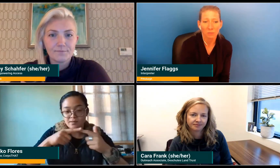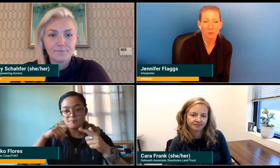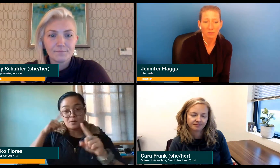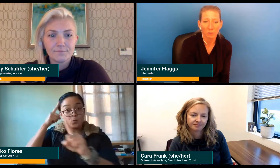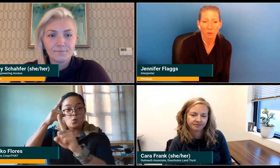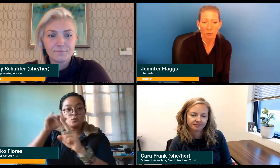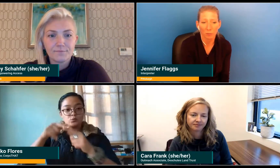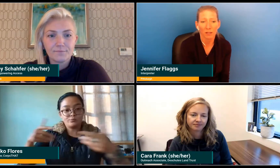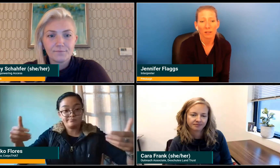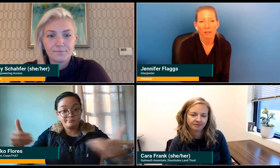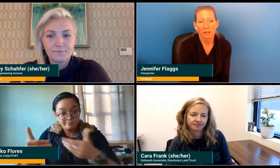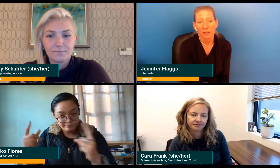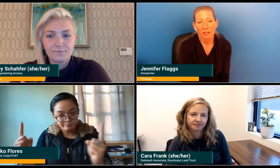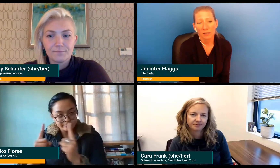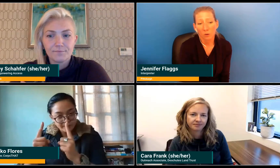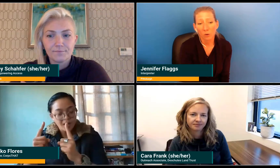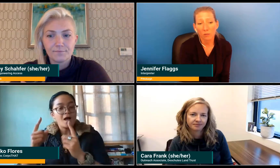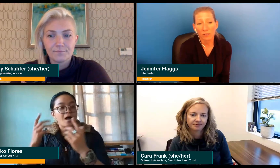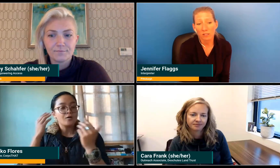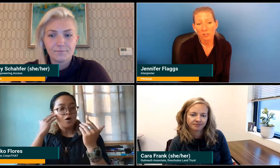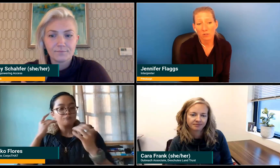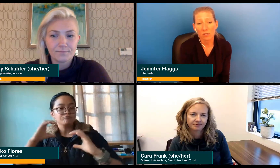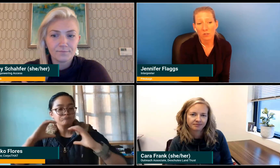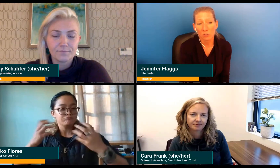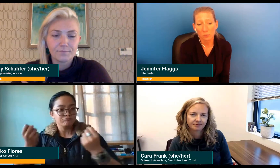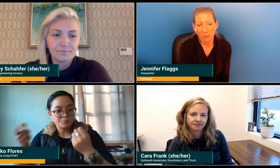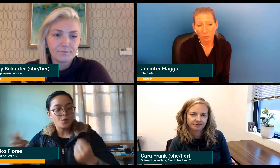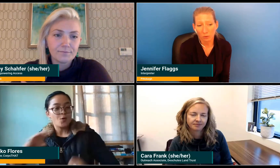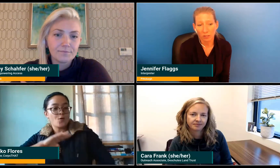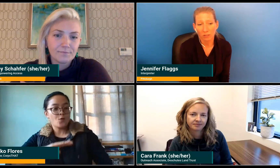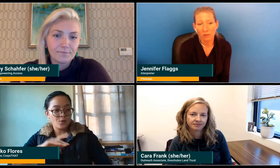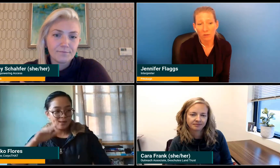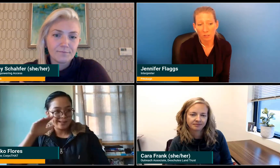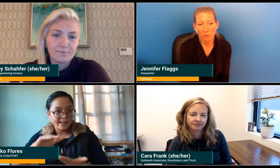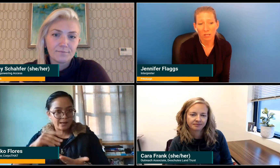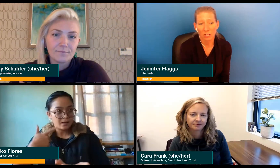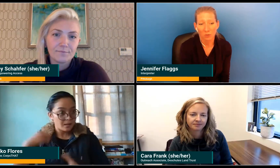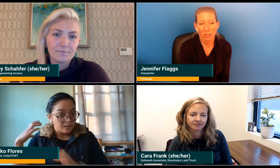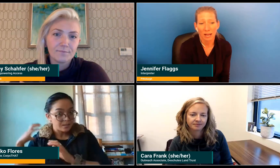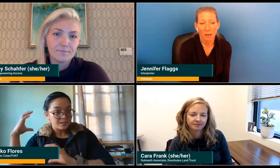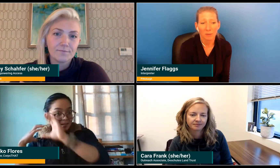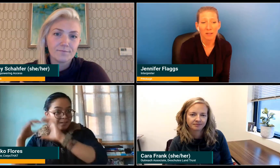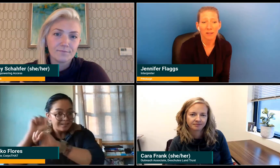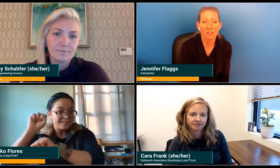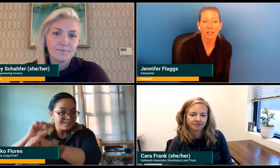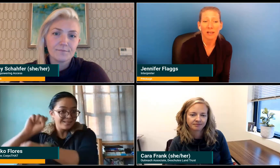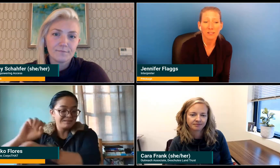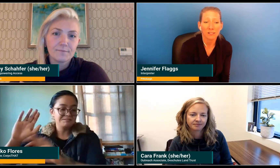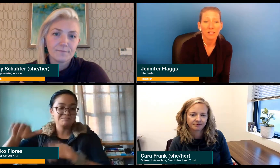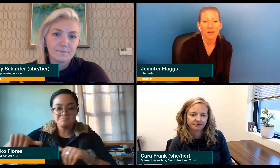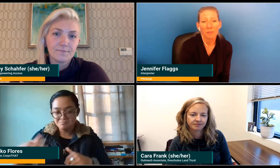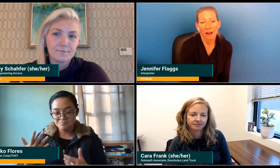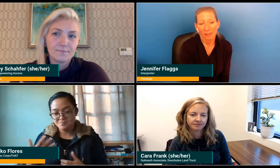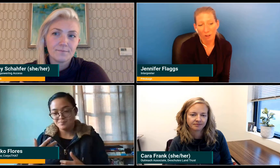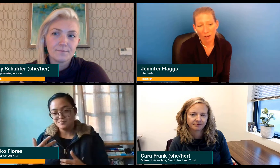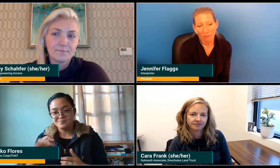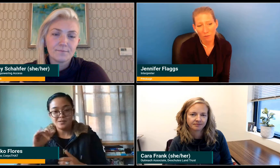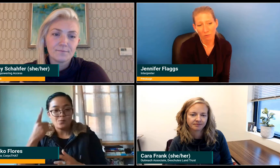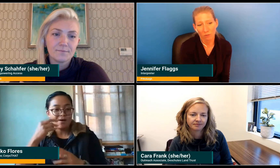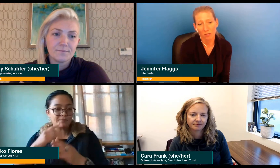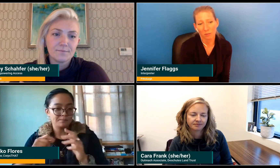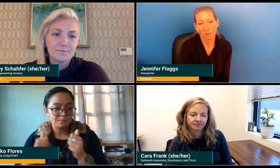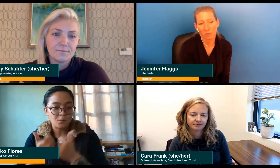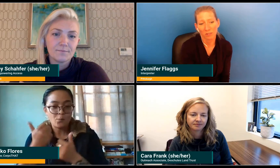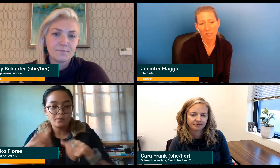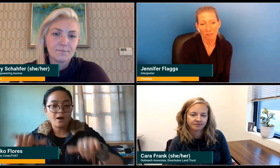provide that as part of our programming. And the goal of it is to introduce people and know that communication can happen, that there's less piling on of